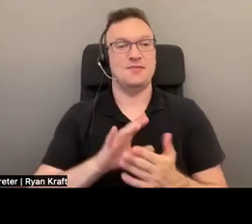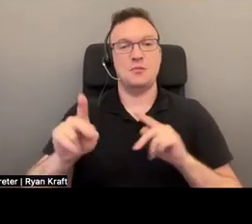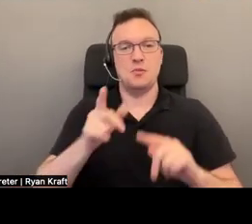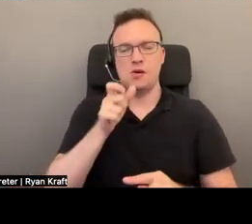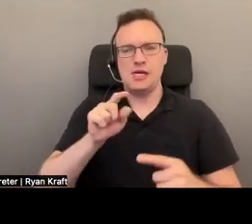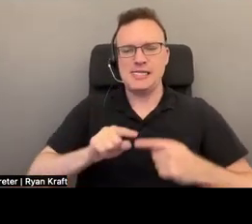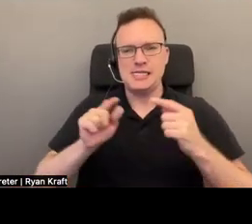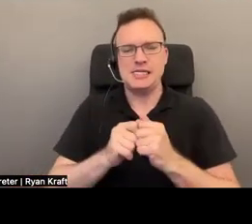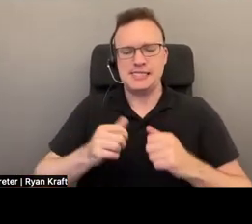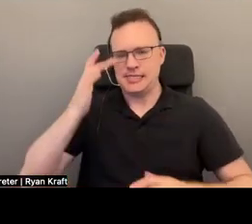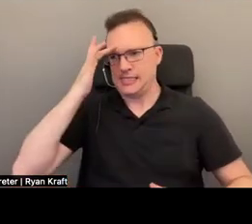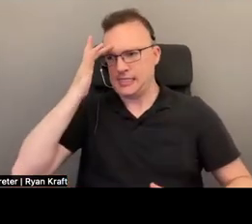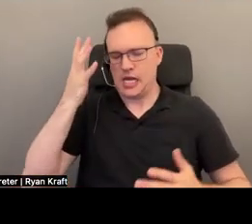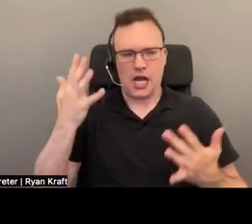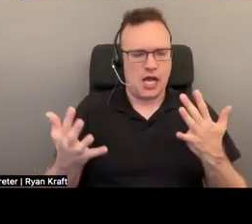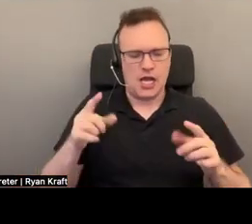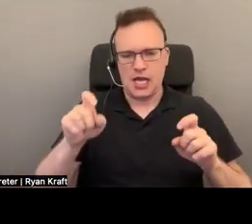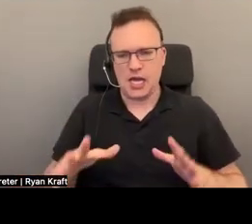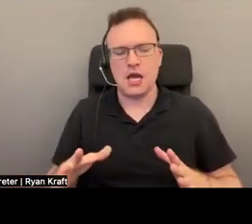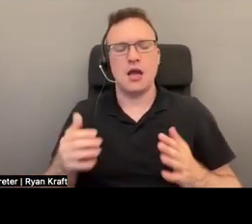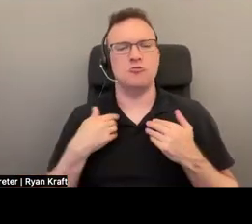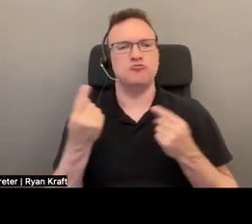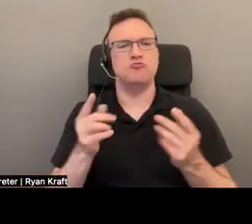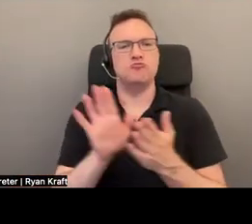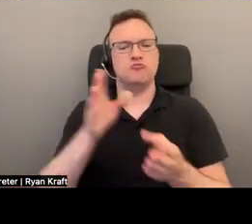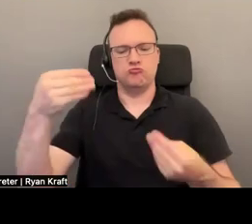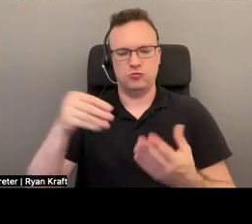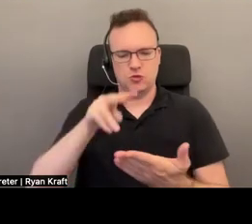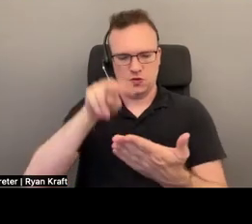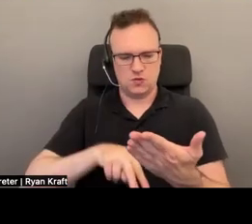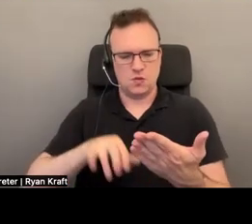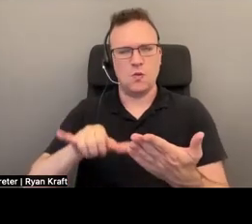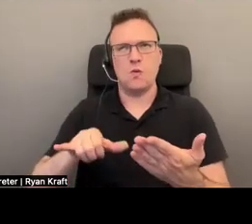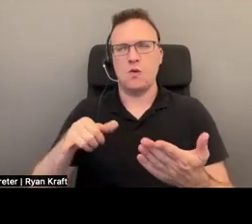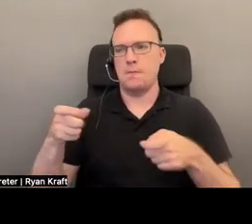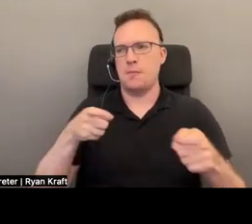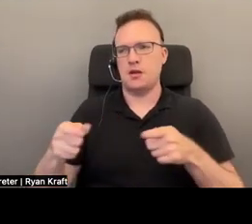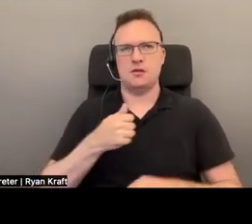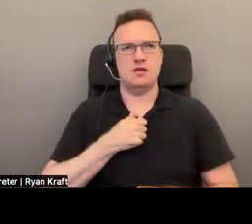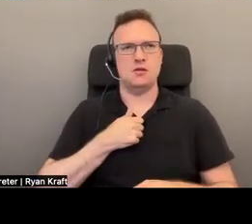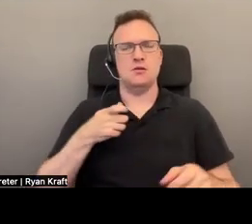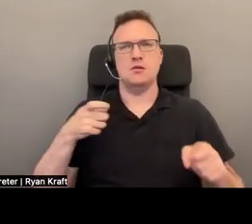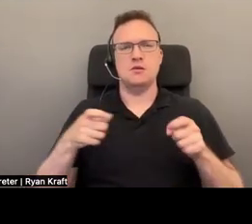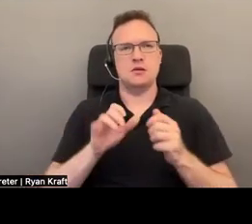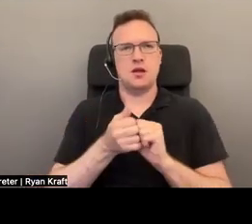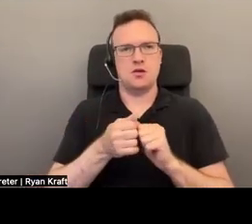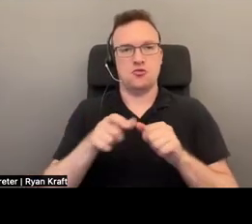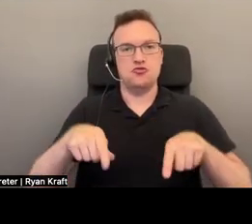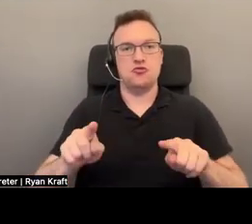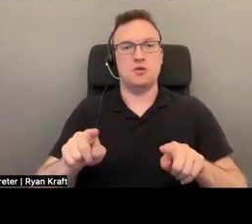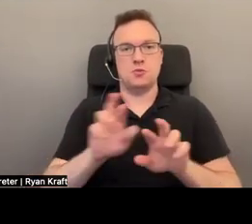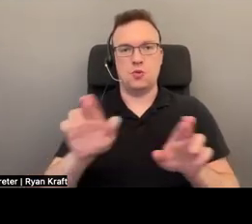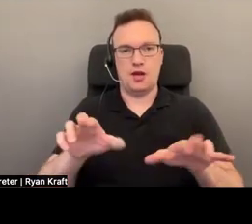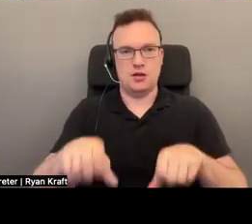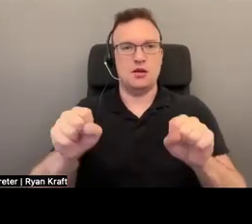exam anxiety about how you can manage that when you're getting ready to take the